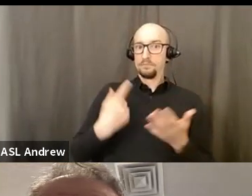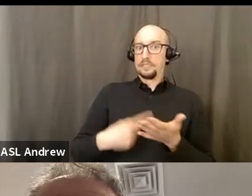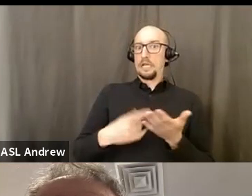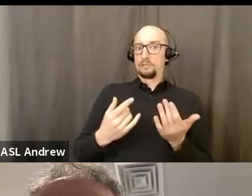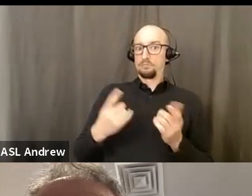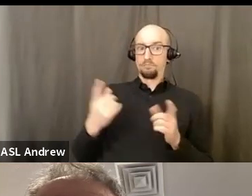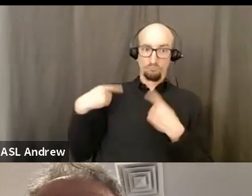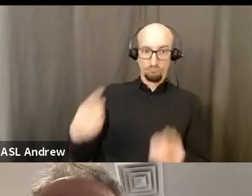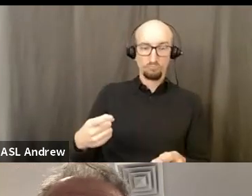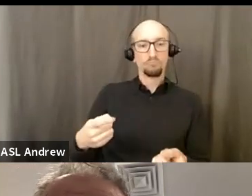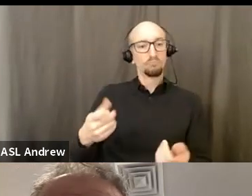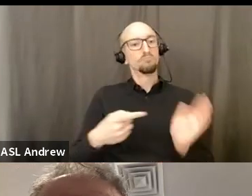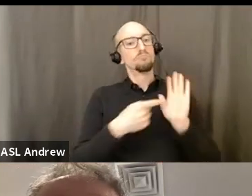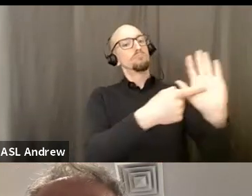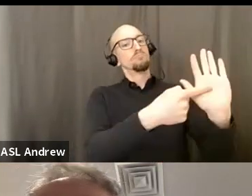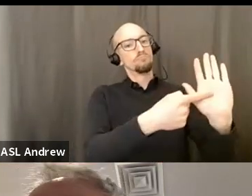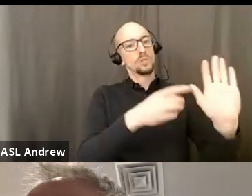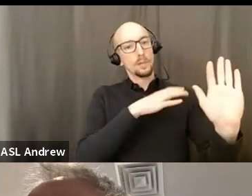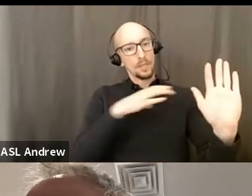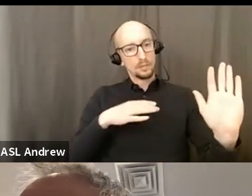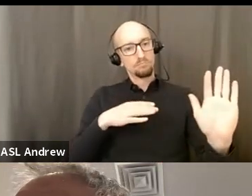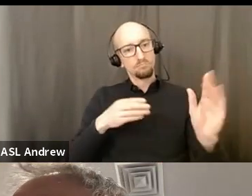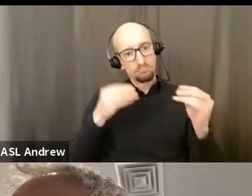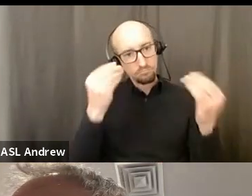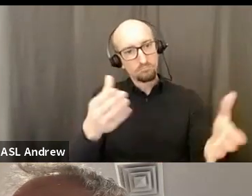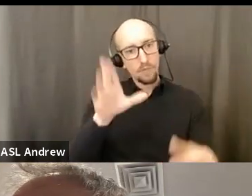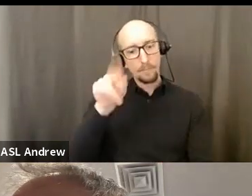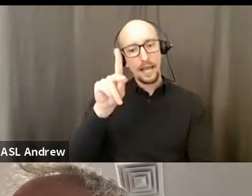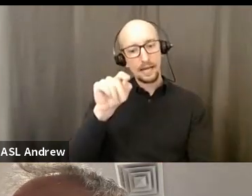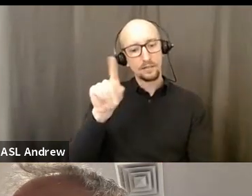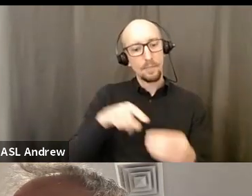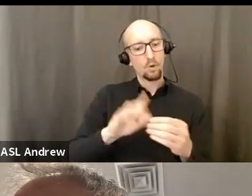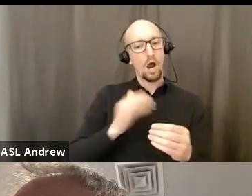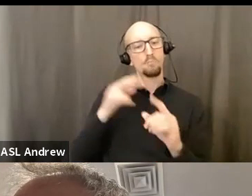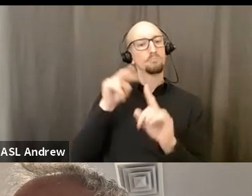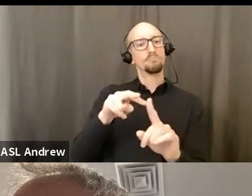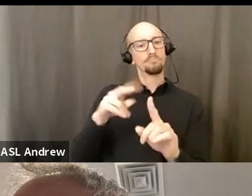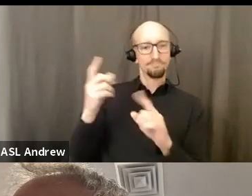the committee to give them an update of our thinking.